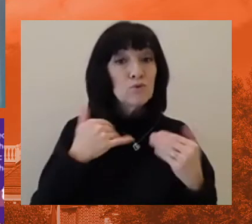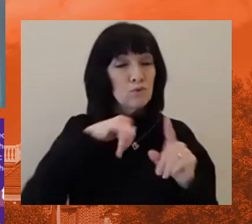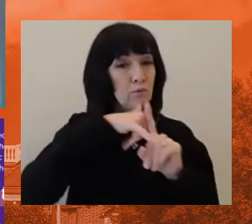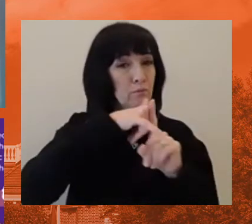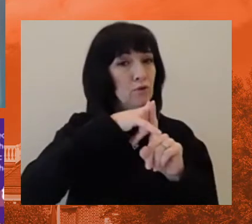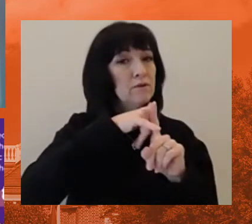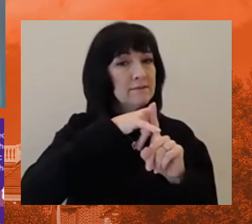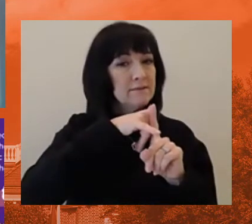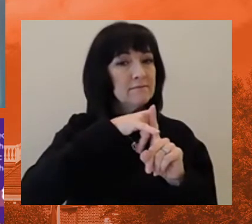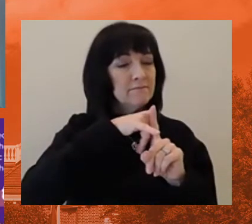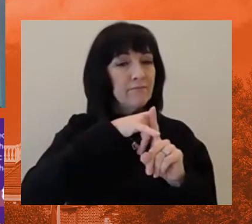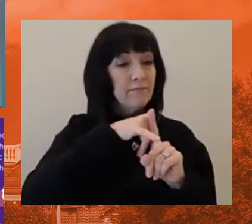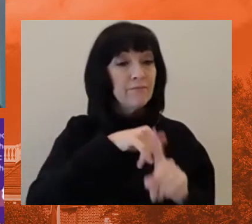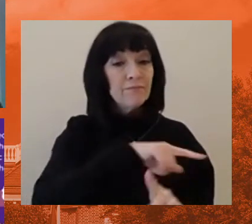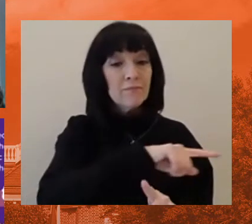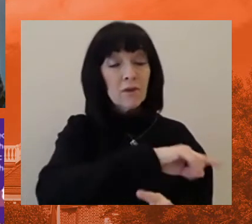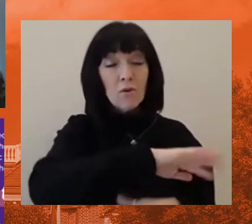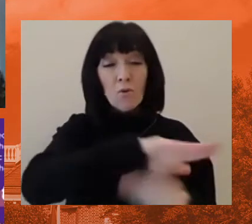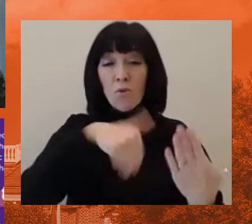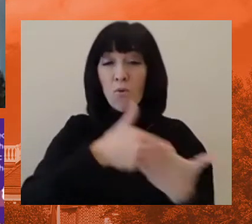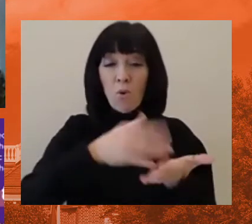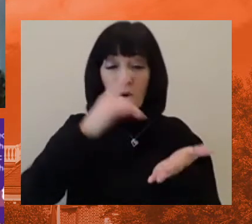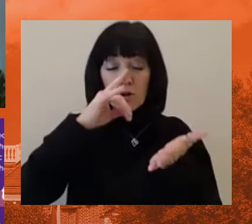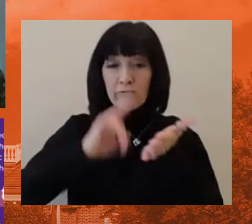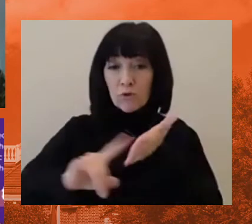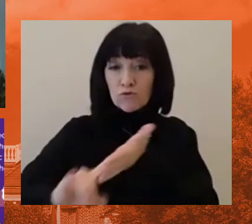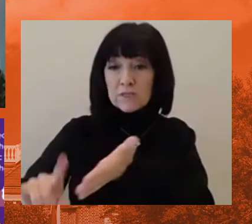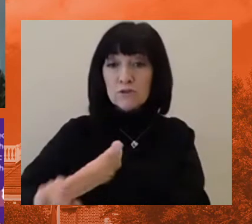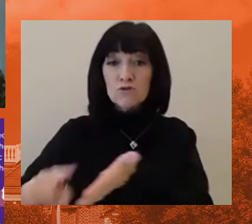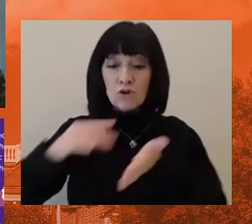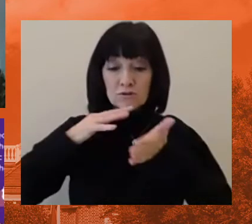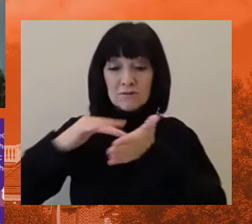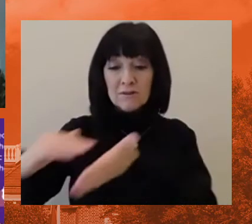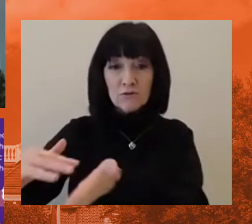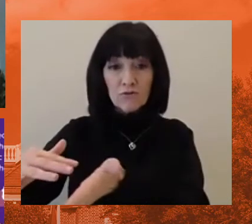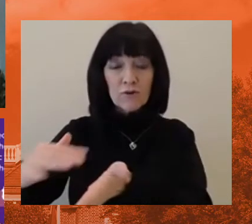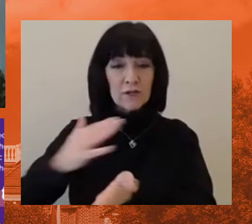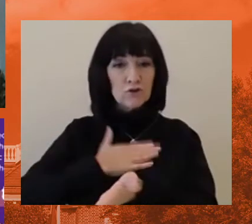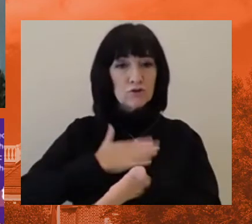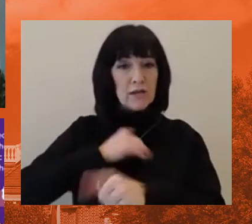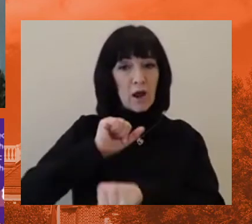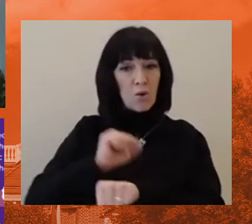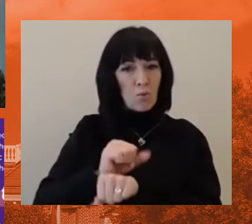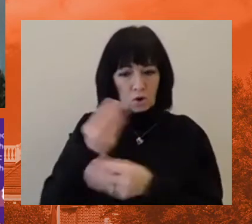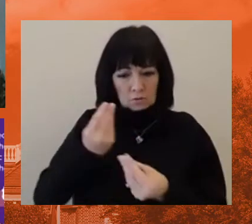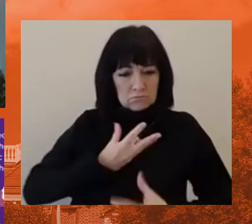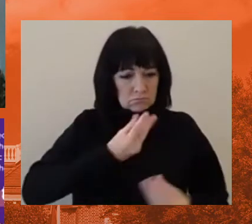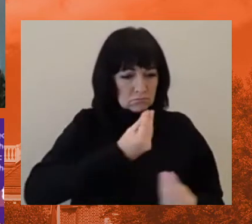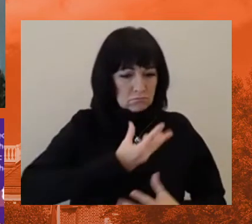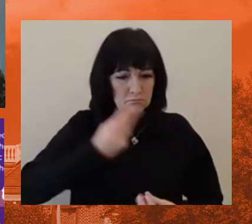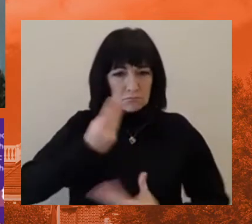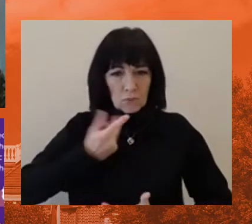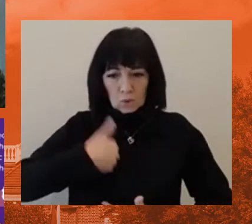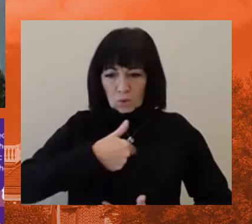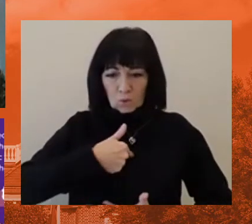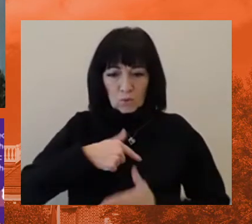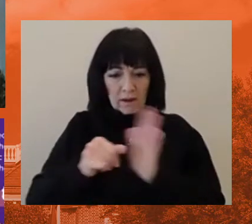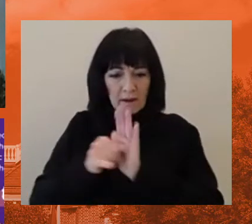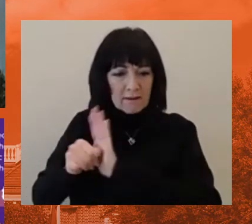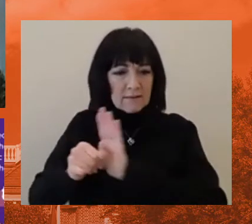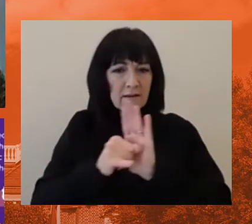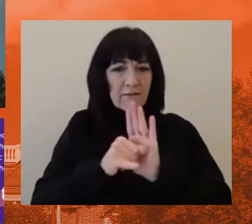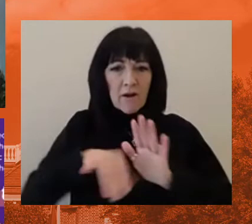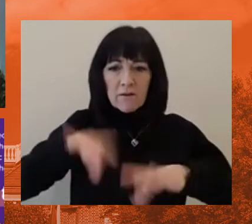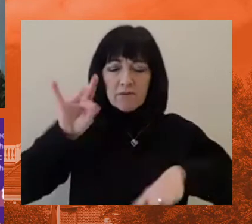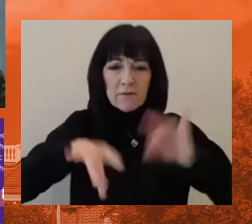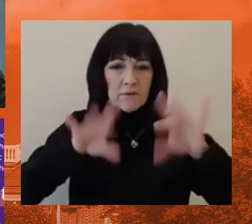is what the research tells us and what our work tells us. Across the state in schools and service agencies, advocates